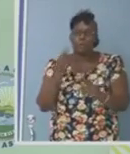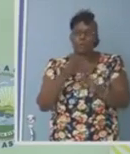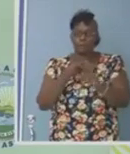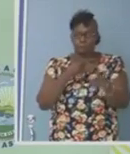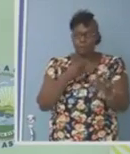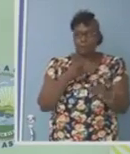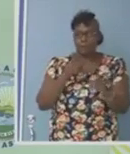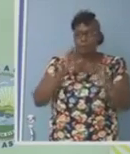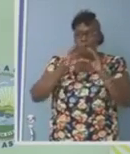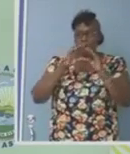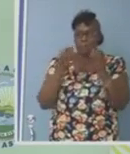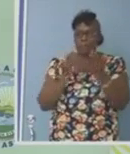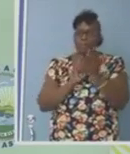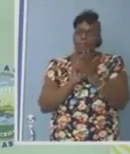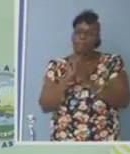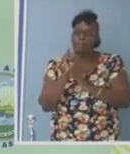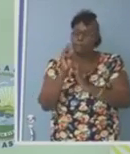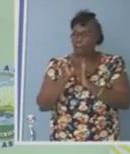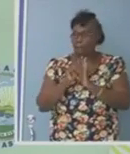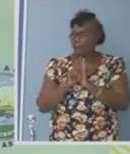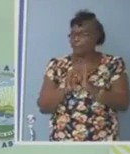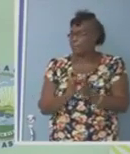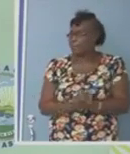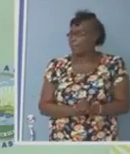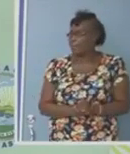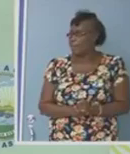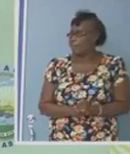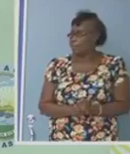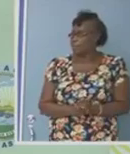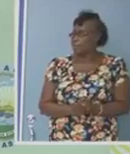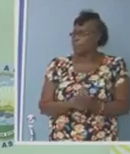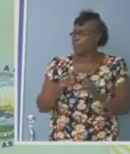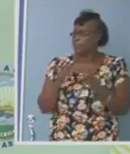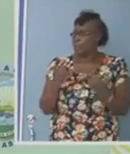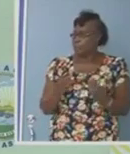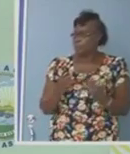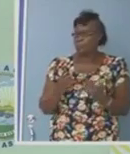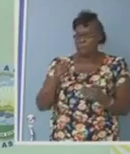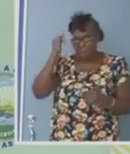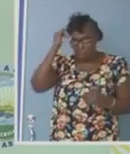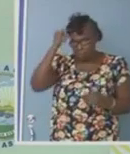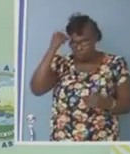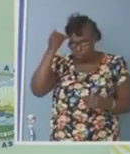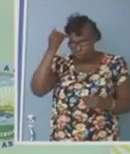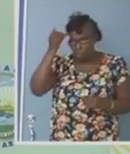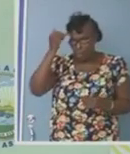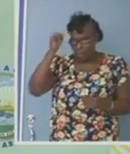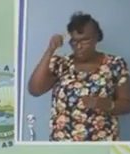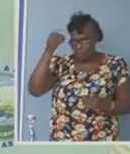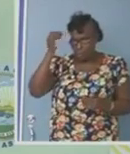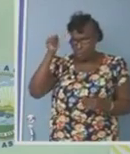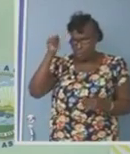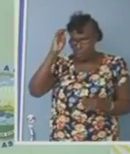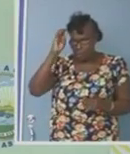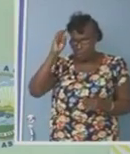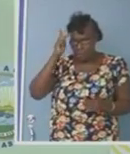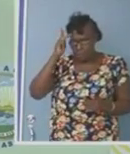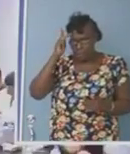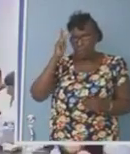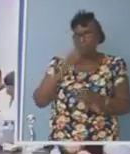and Labor. I will now hand you over to Assemblyman Joel Jack, Secretary of Finance and the